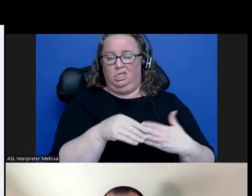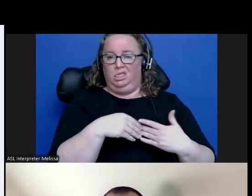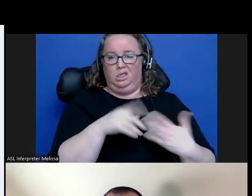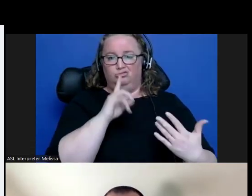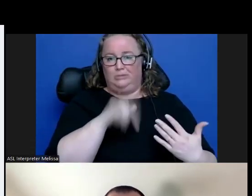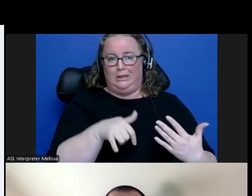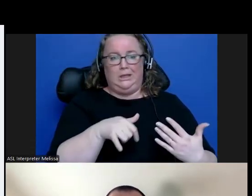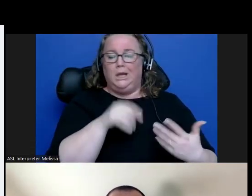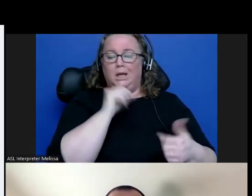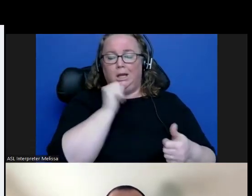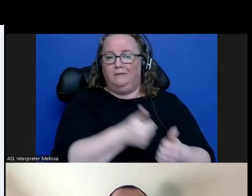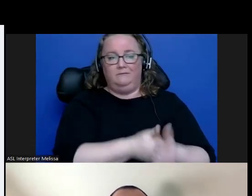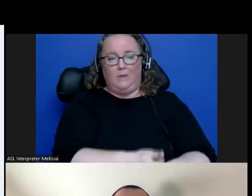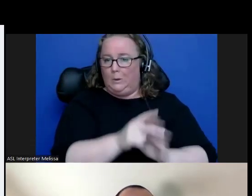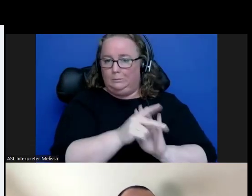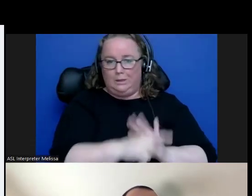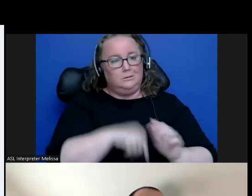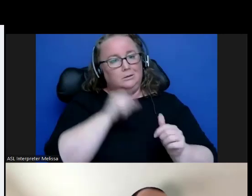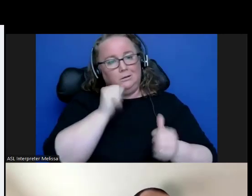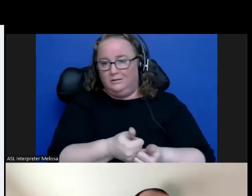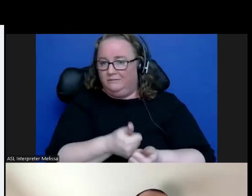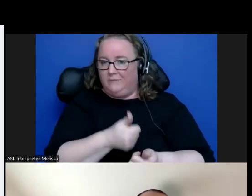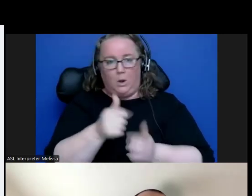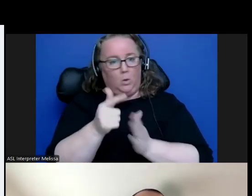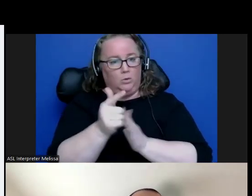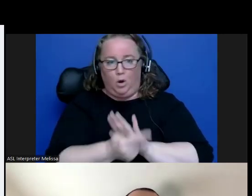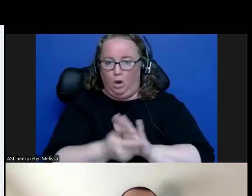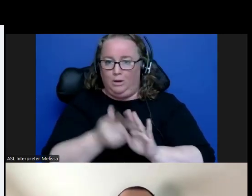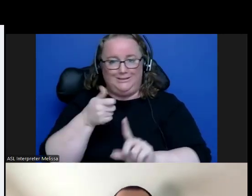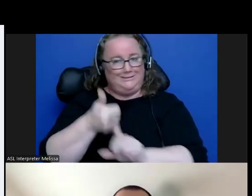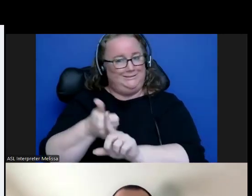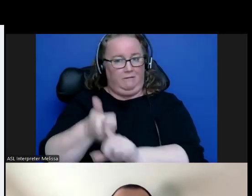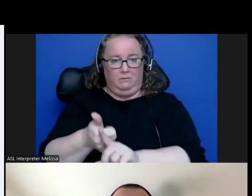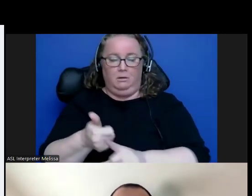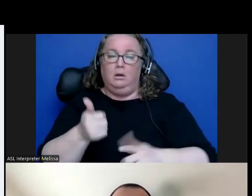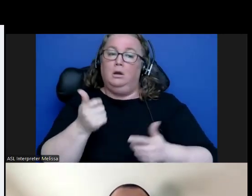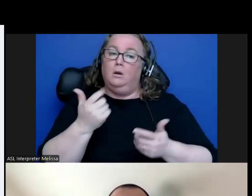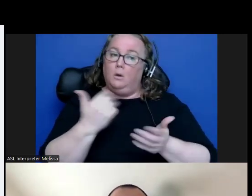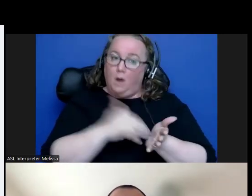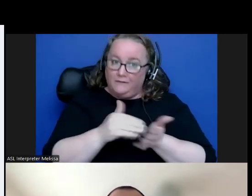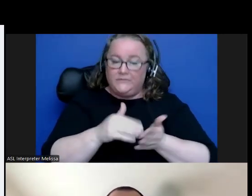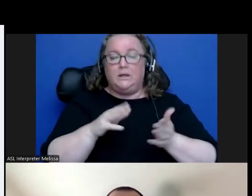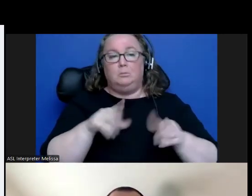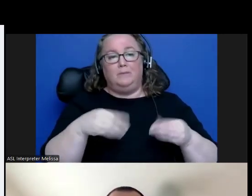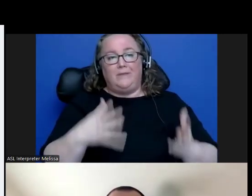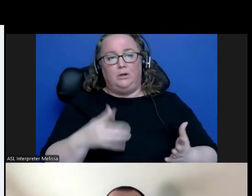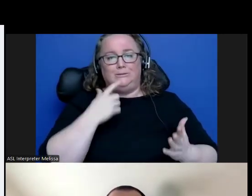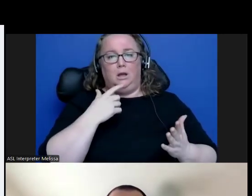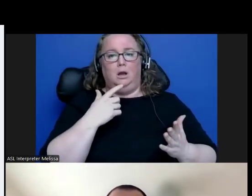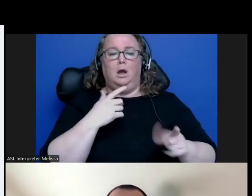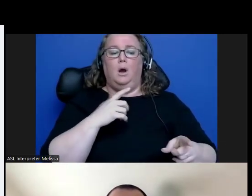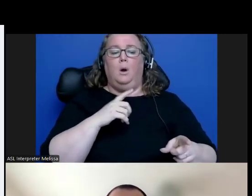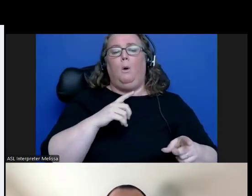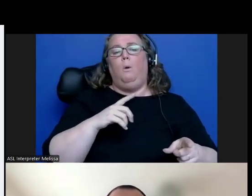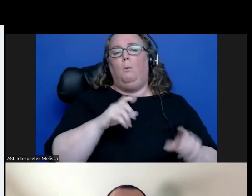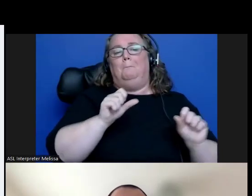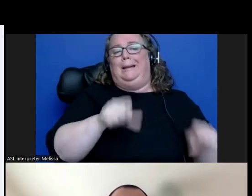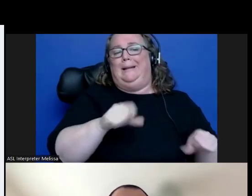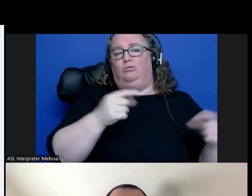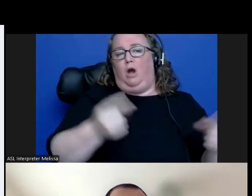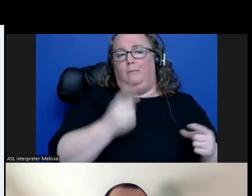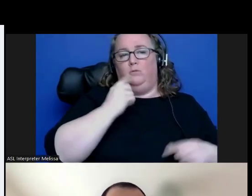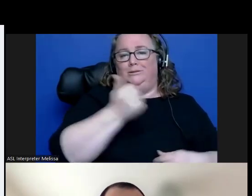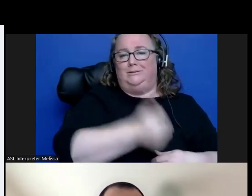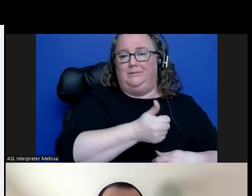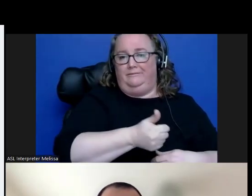and the law on these forms. And what's worse, providers often indicate only potential harm to self or